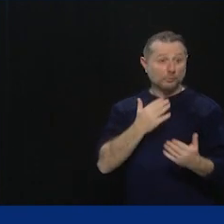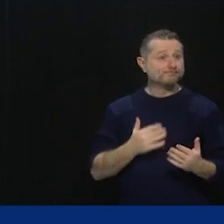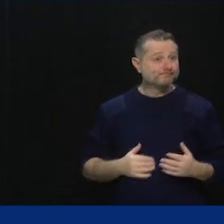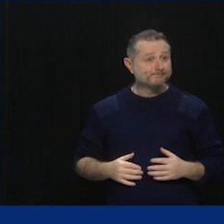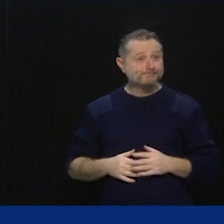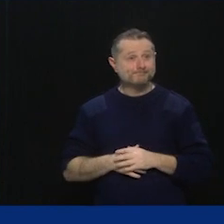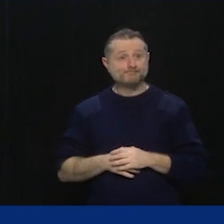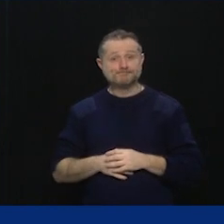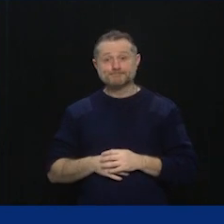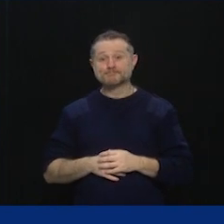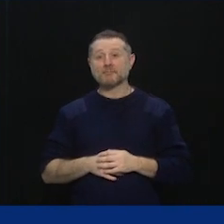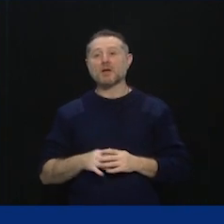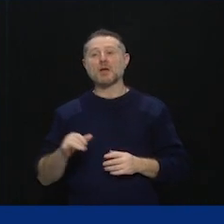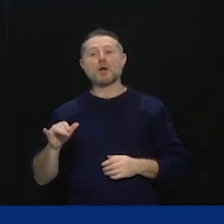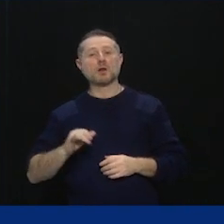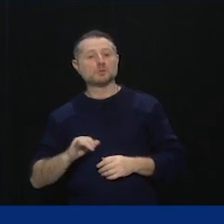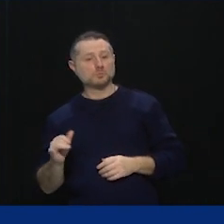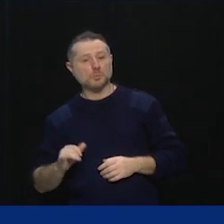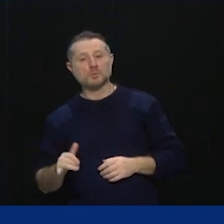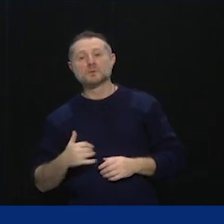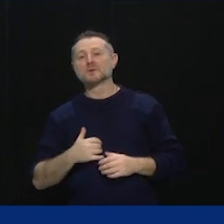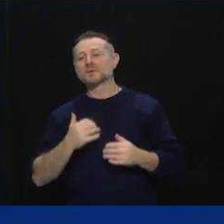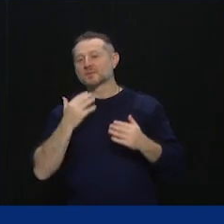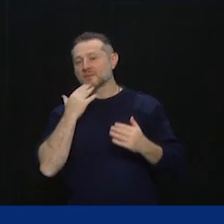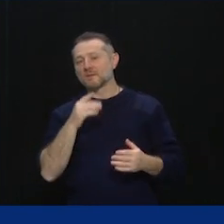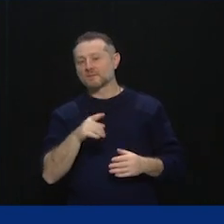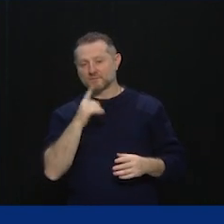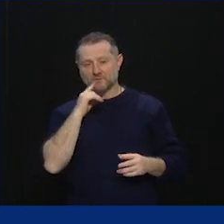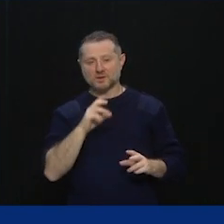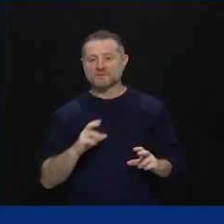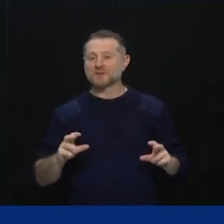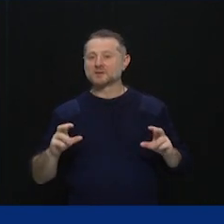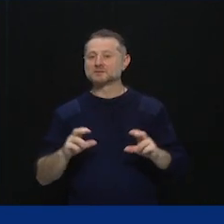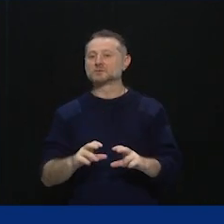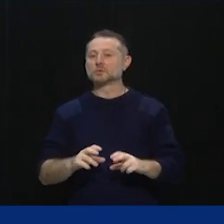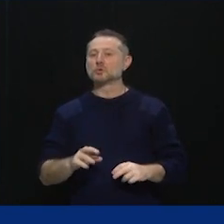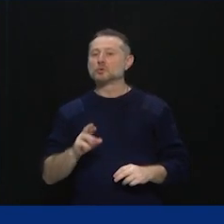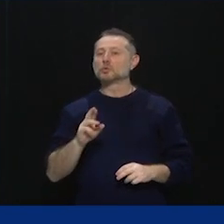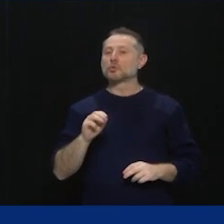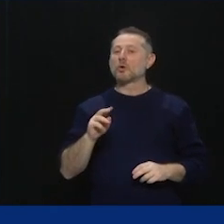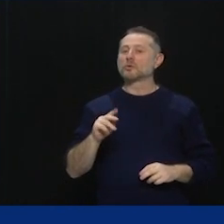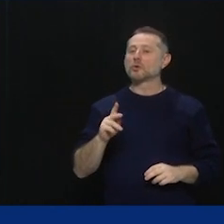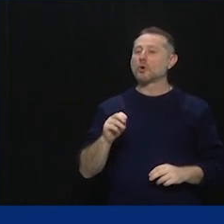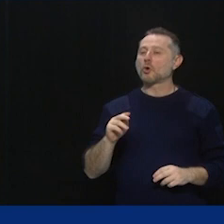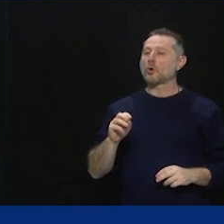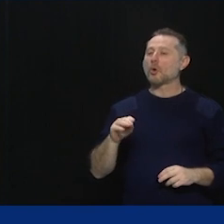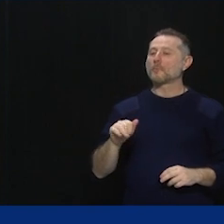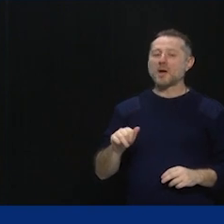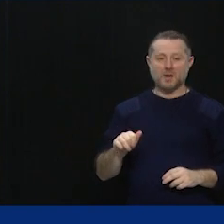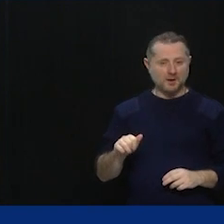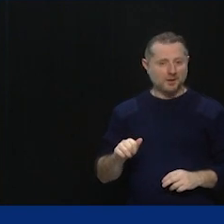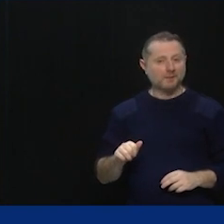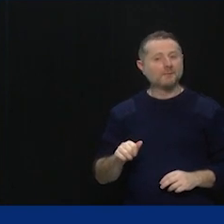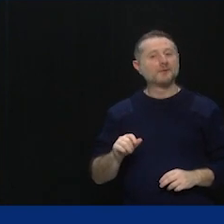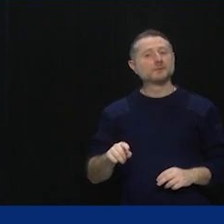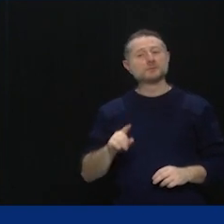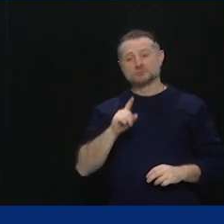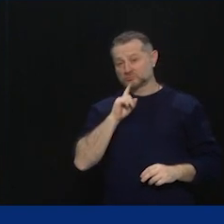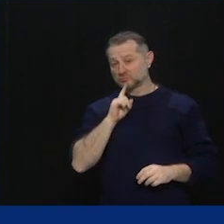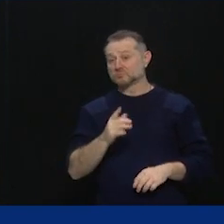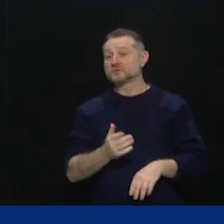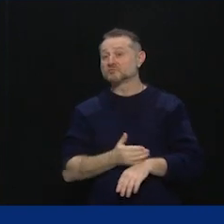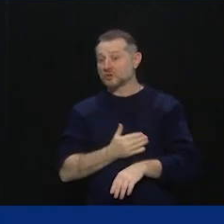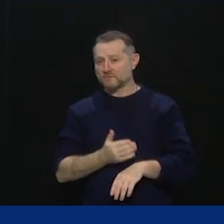I also want to thank you for investing in Ronkonkoma. You are transforming this area. I have 4 kids, 3